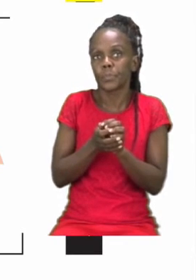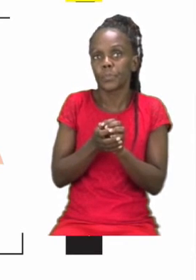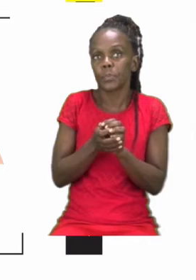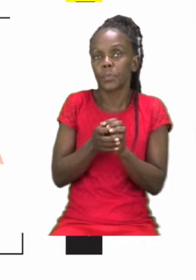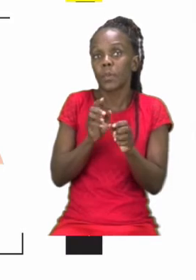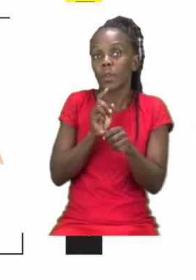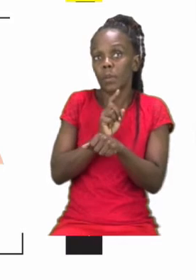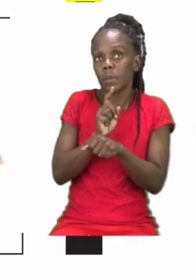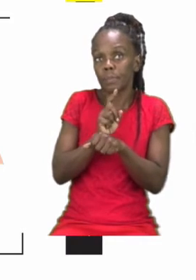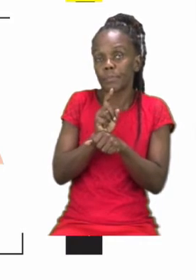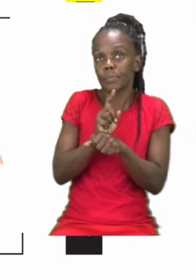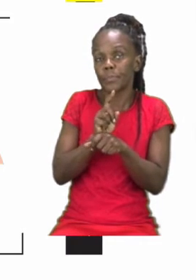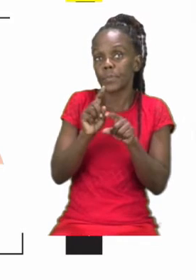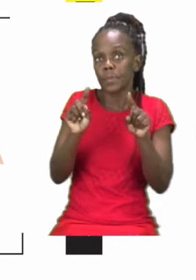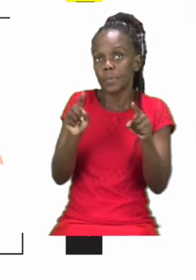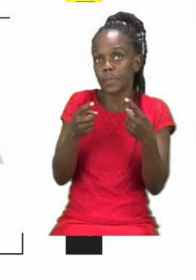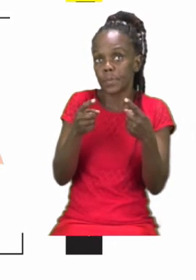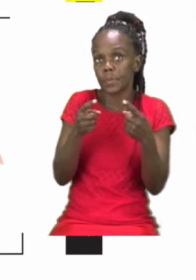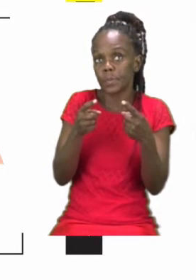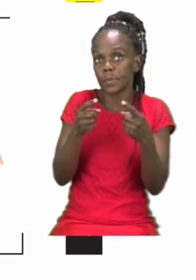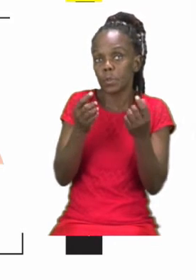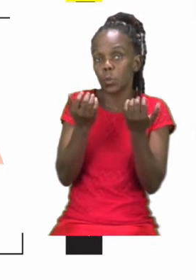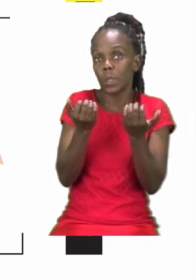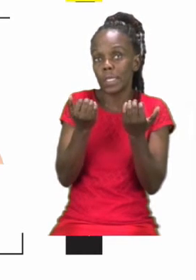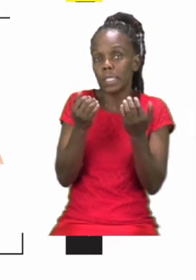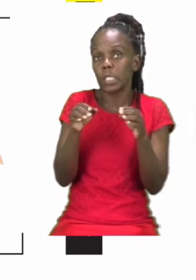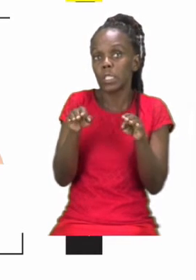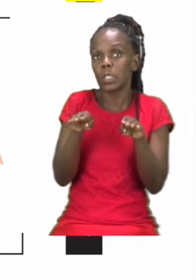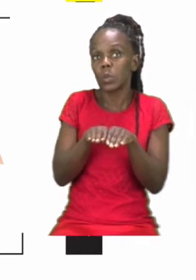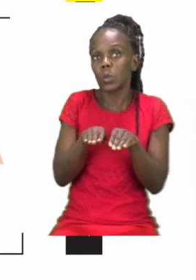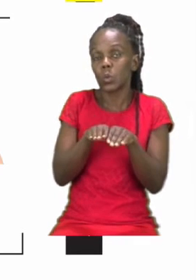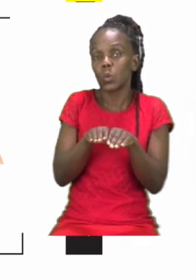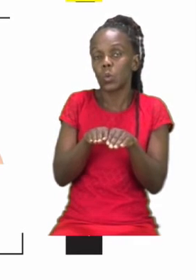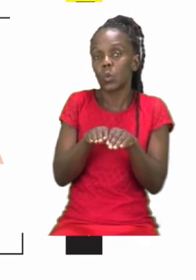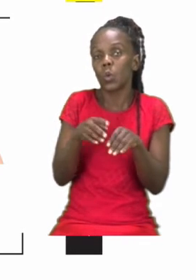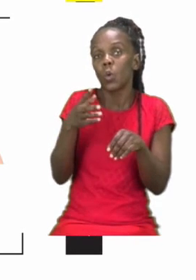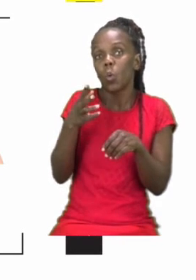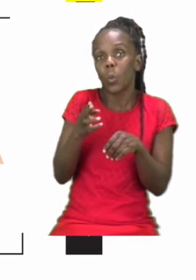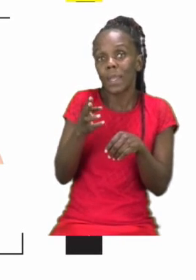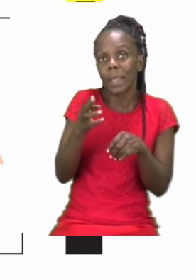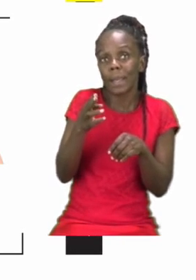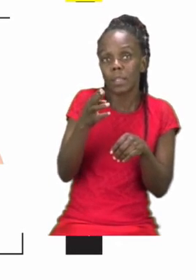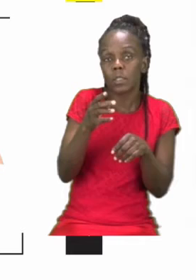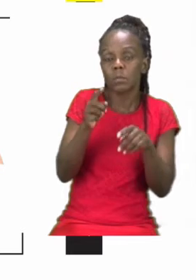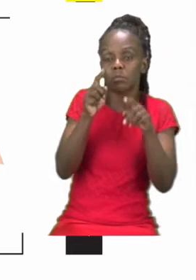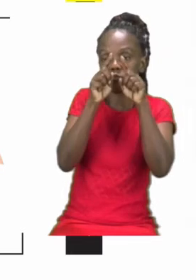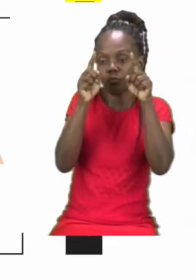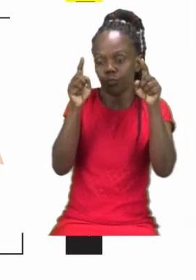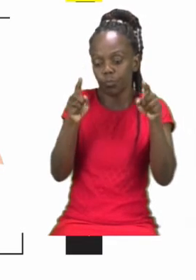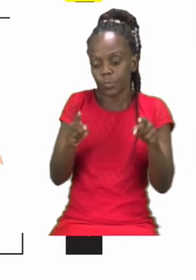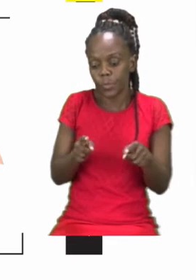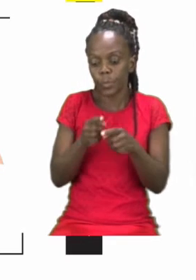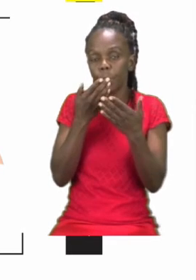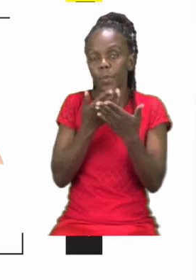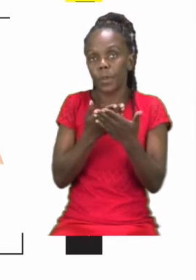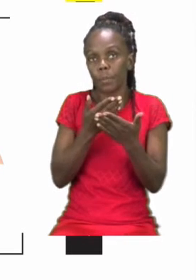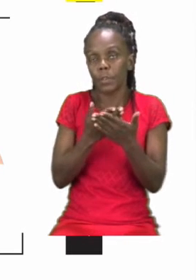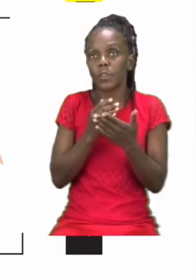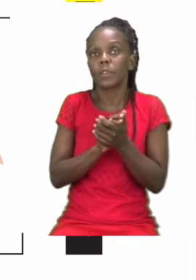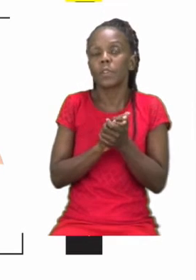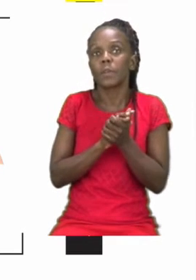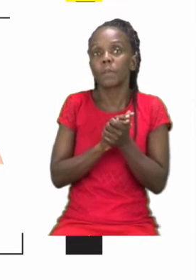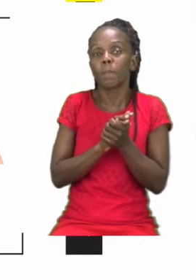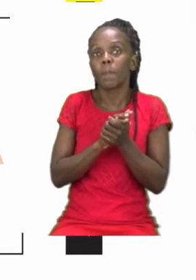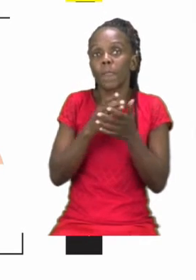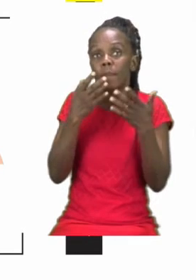we need to do is to cut out the pictures. after we cut out the pictures, we are